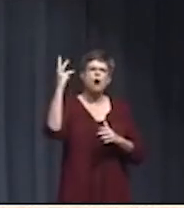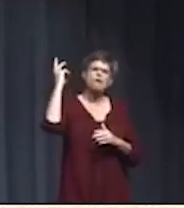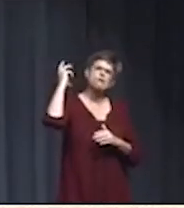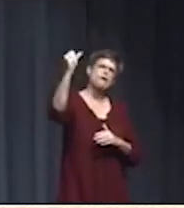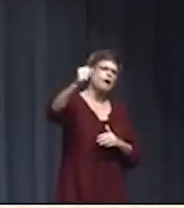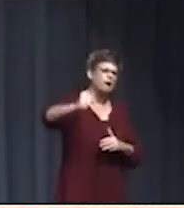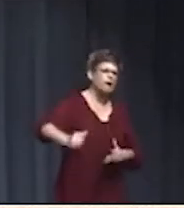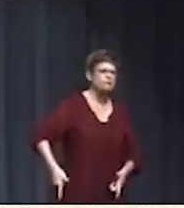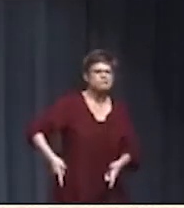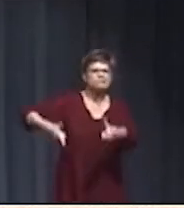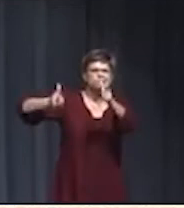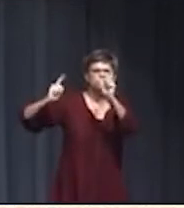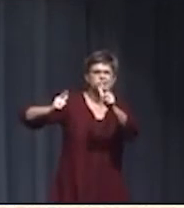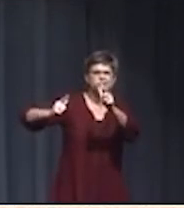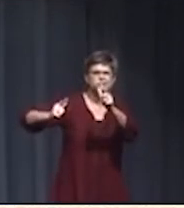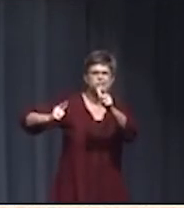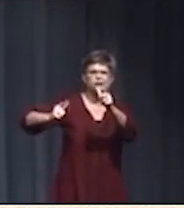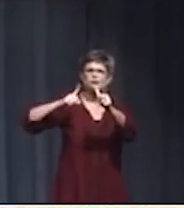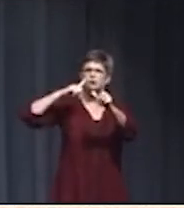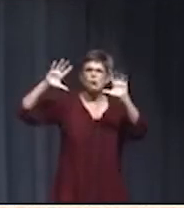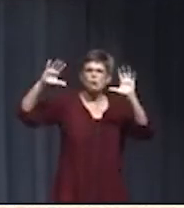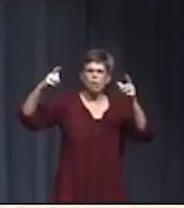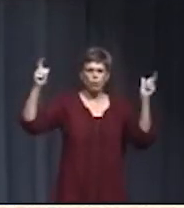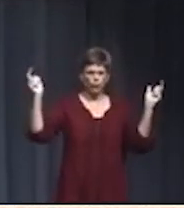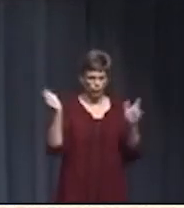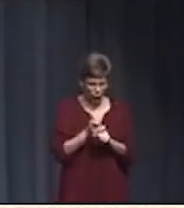woods with a rifle looking for a deer.